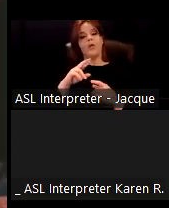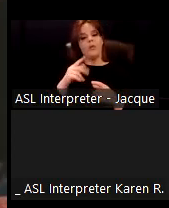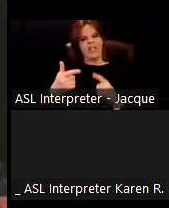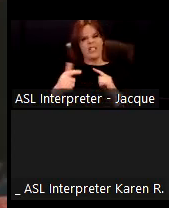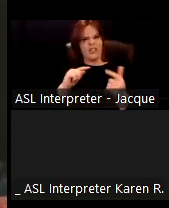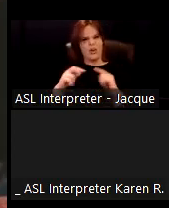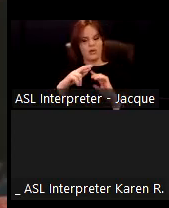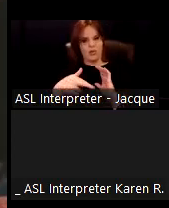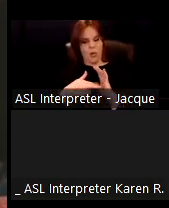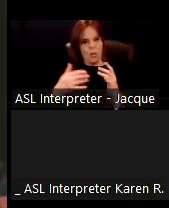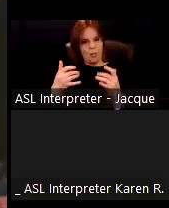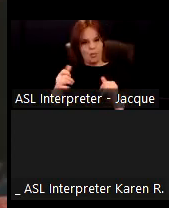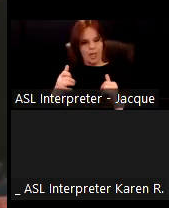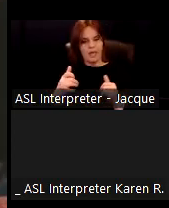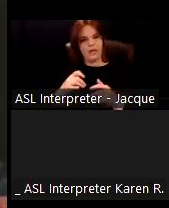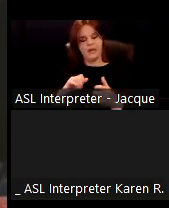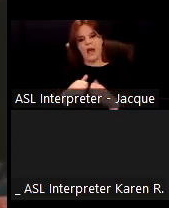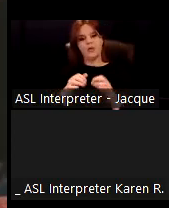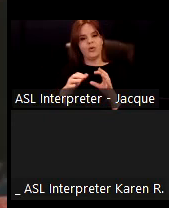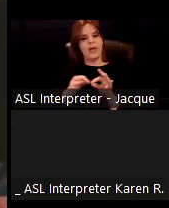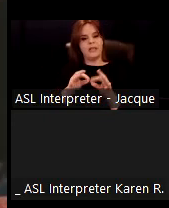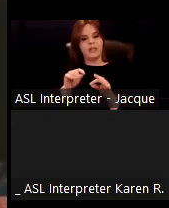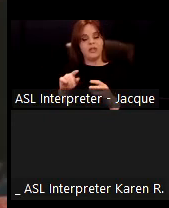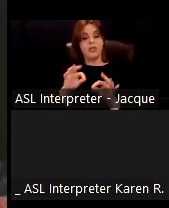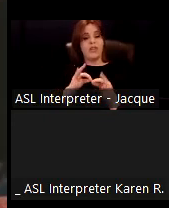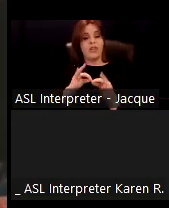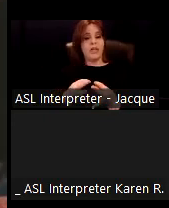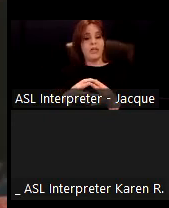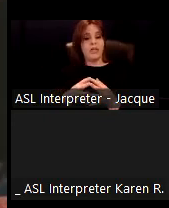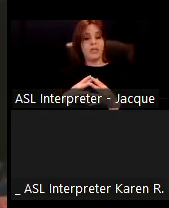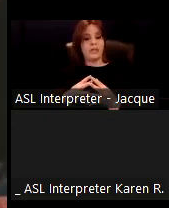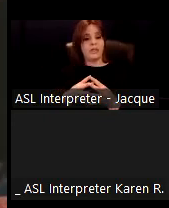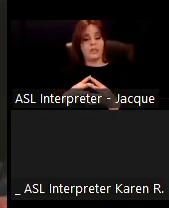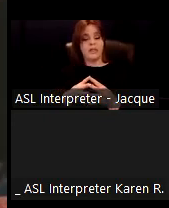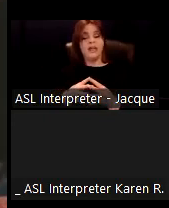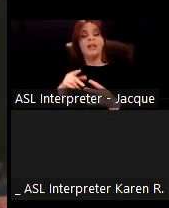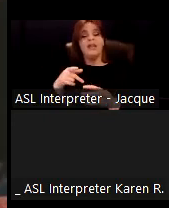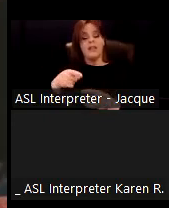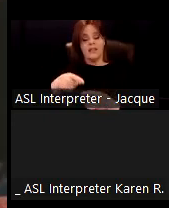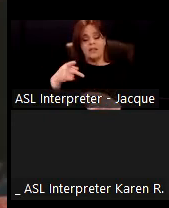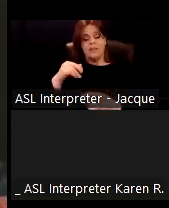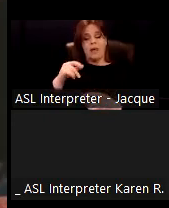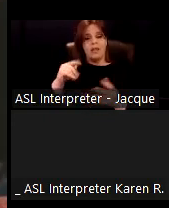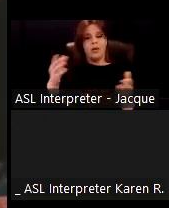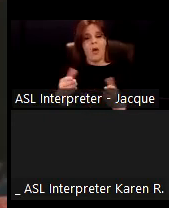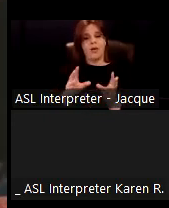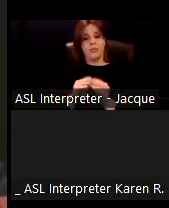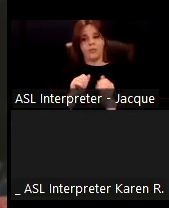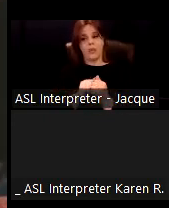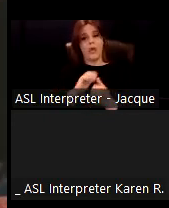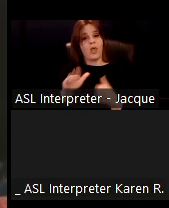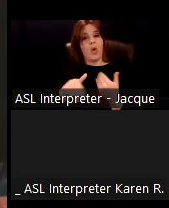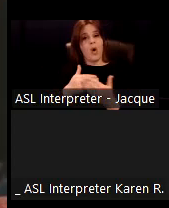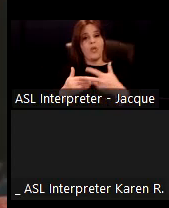how to message this to families. So this pilot welcome session with all 3 DHH